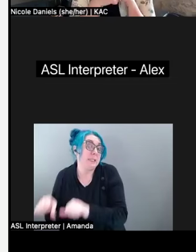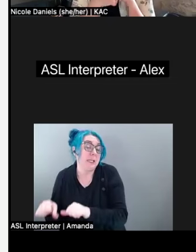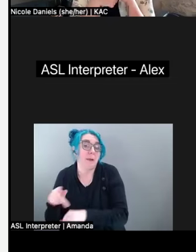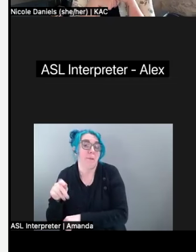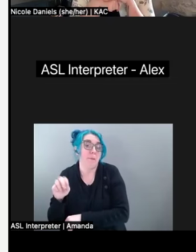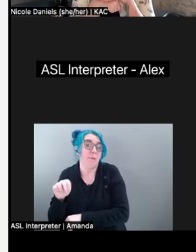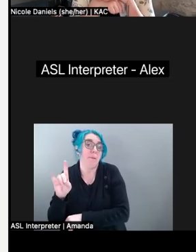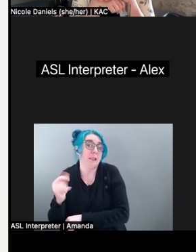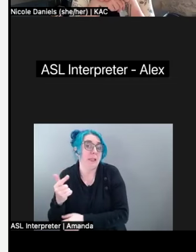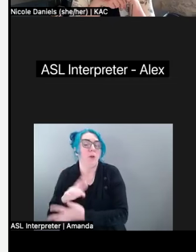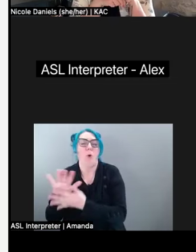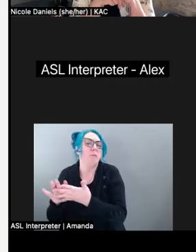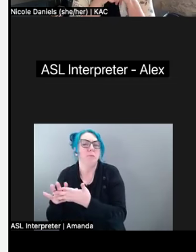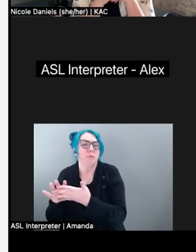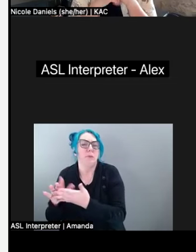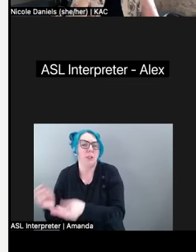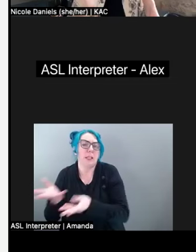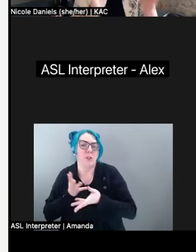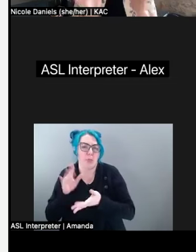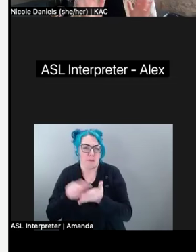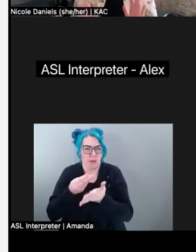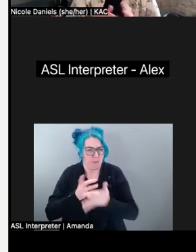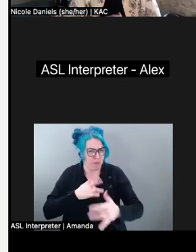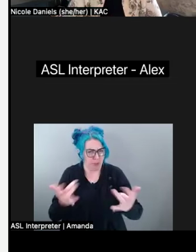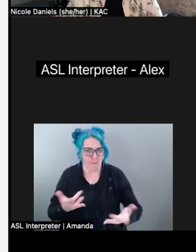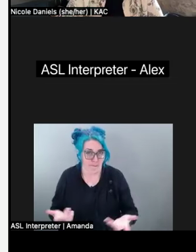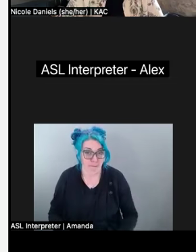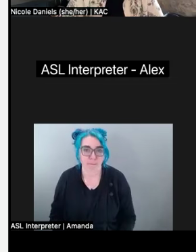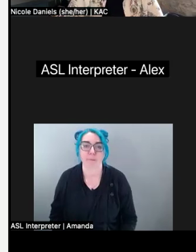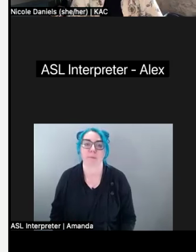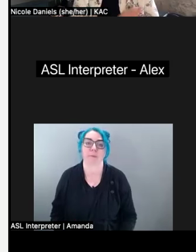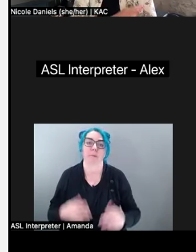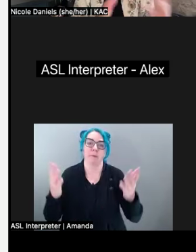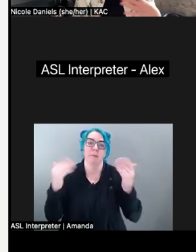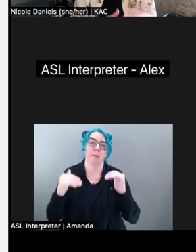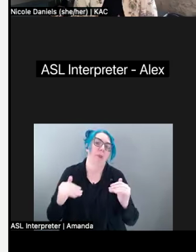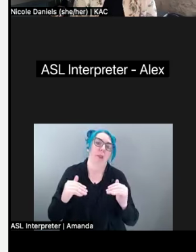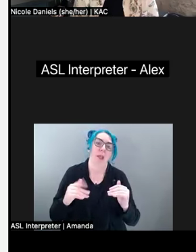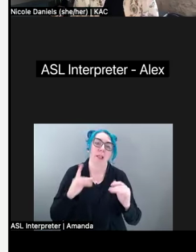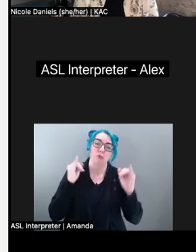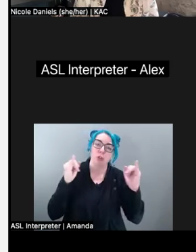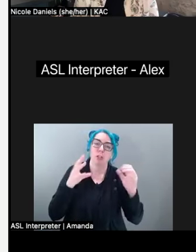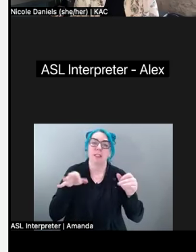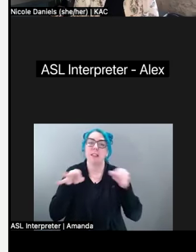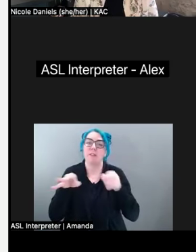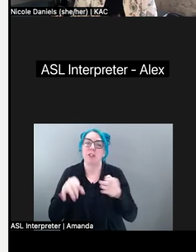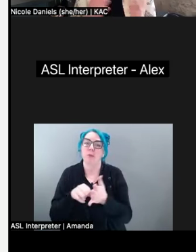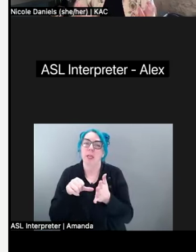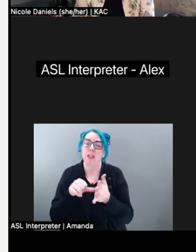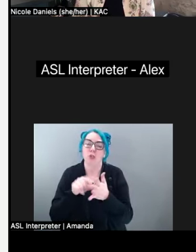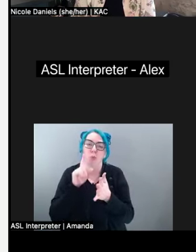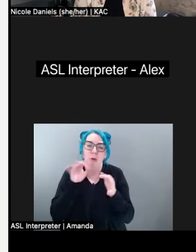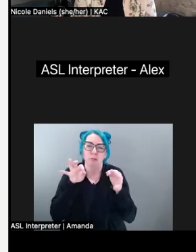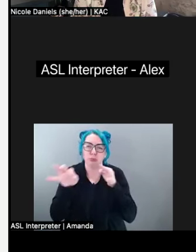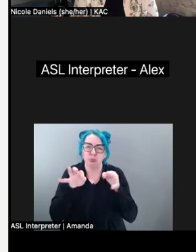The instructions and definitions page kind of breaks down what's going on in each column, whether or not you have to fill it out. So